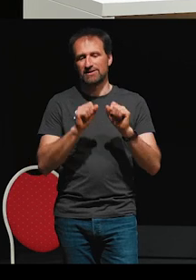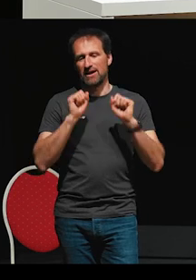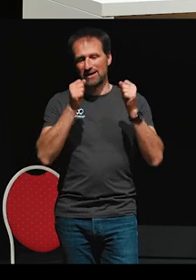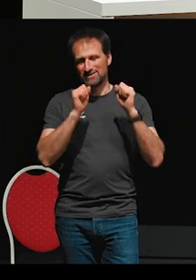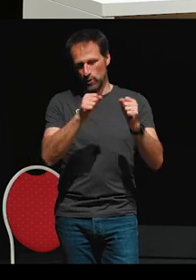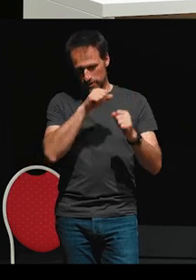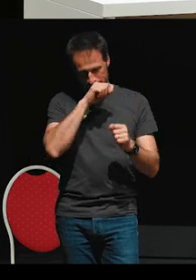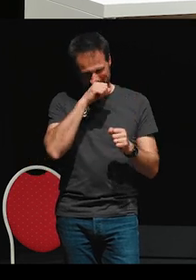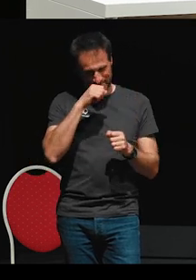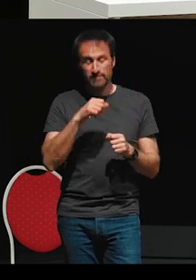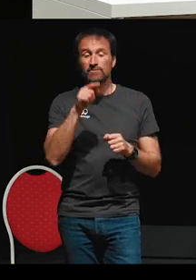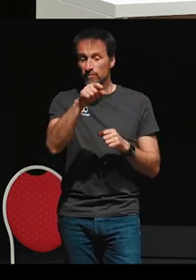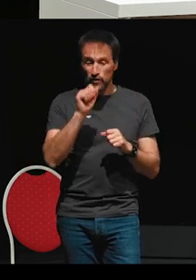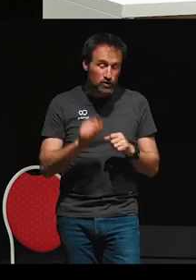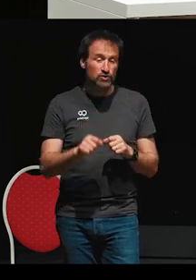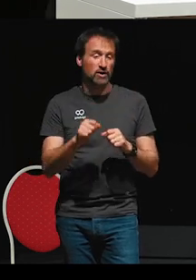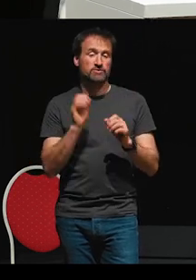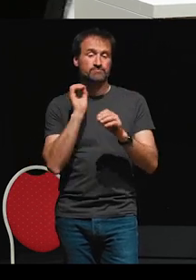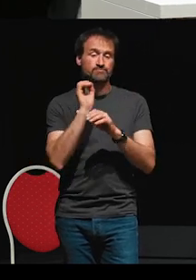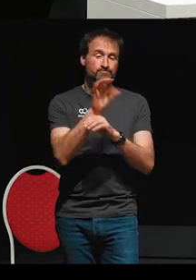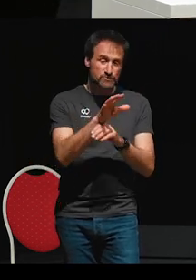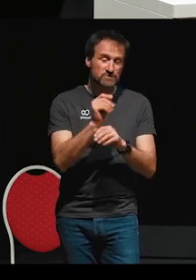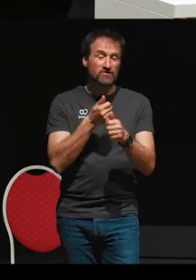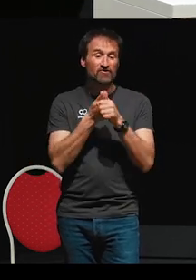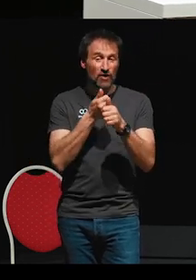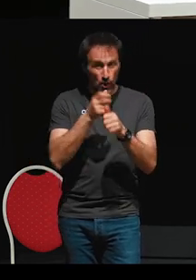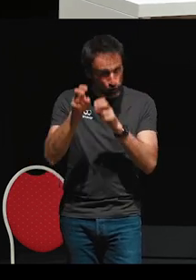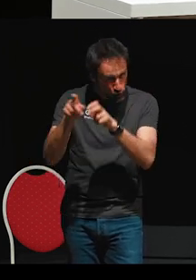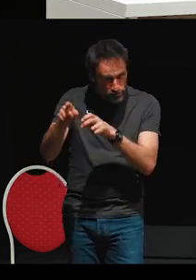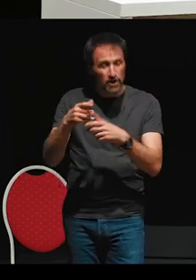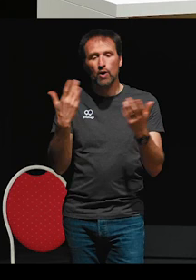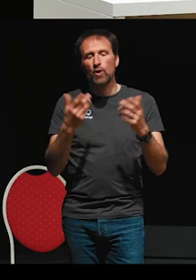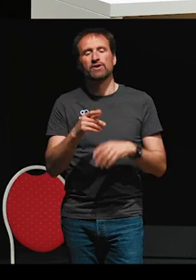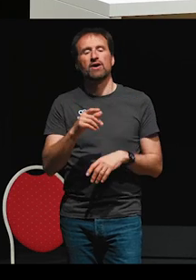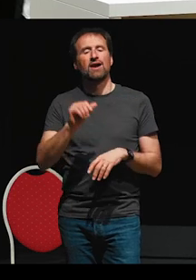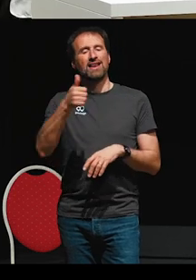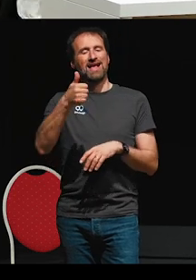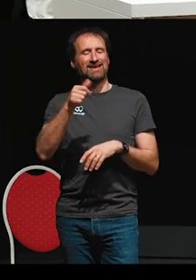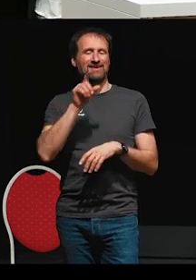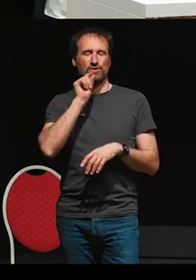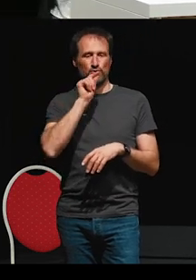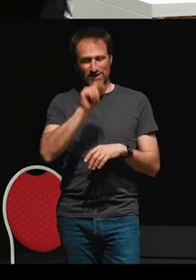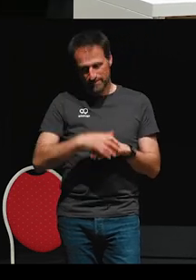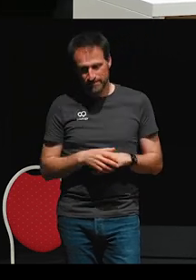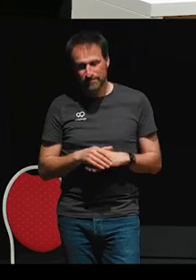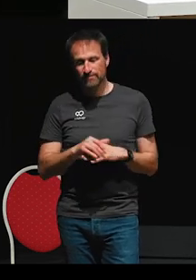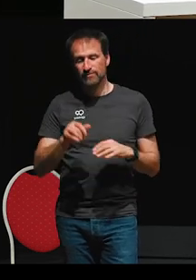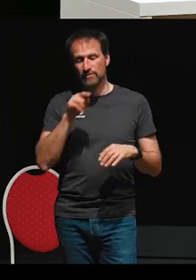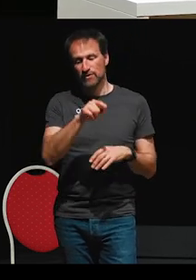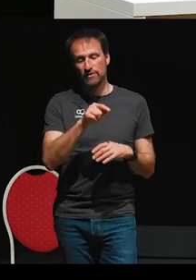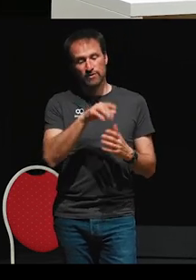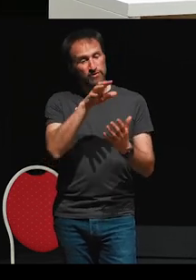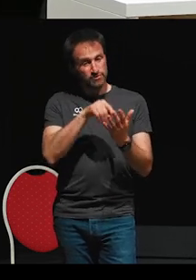be PostWith, follow user, or likeTwit. And the user ID is the user who performed the